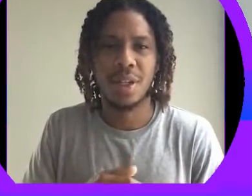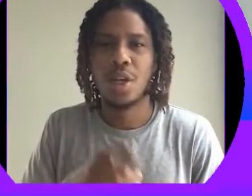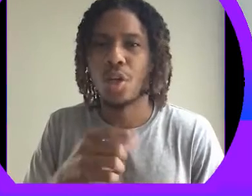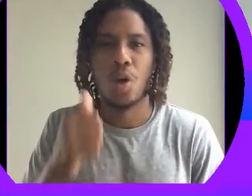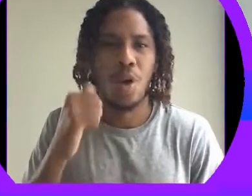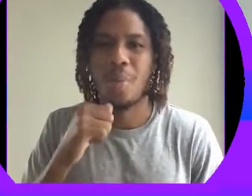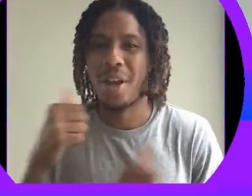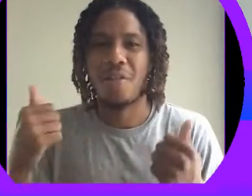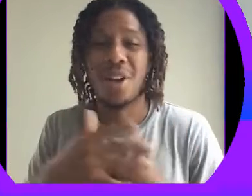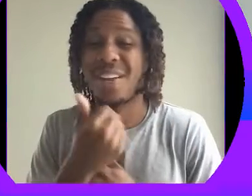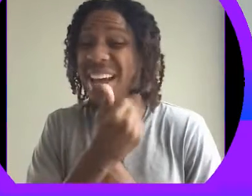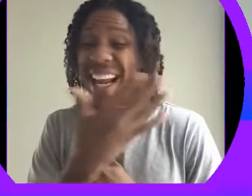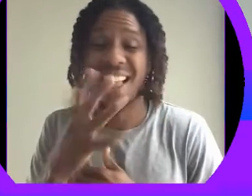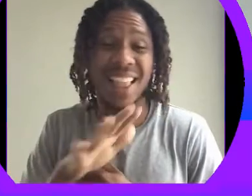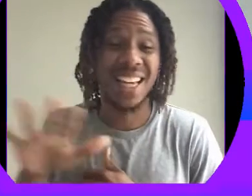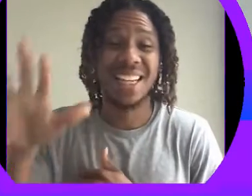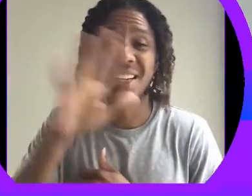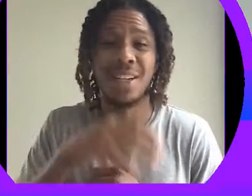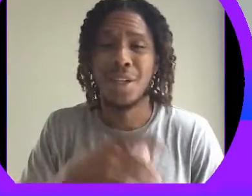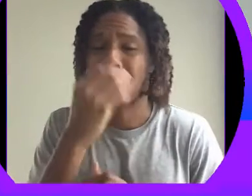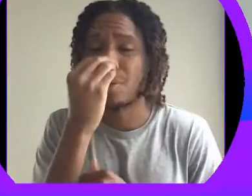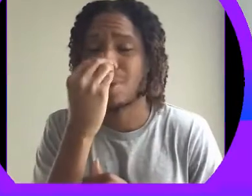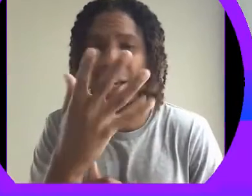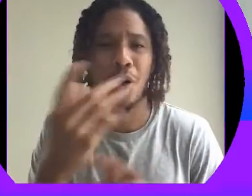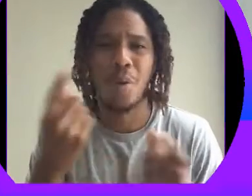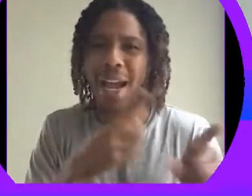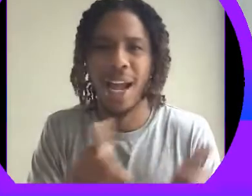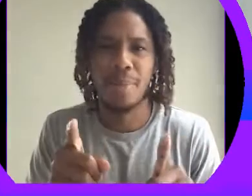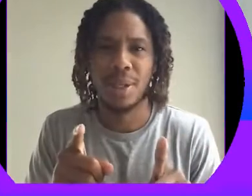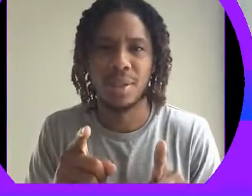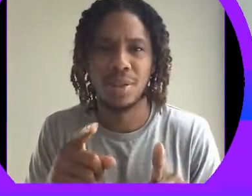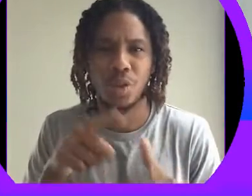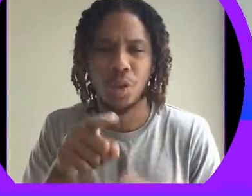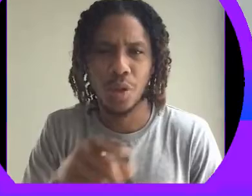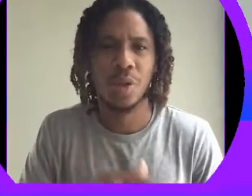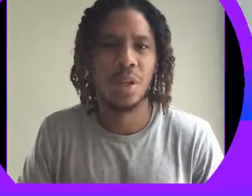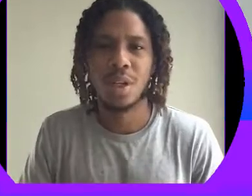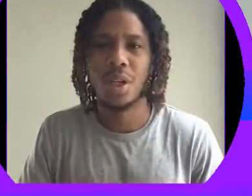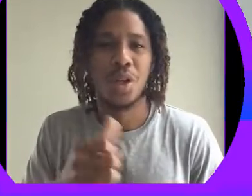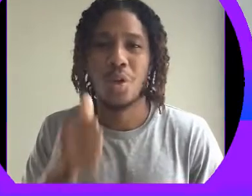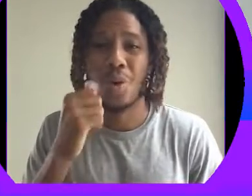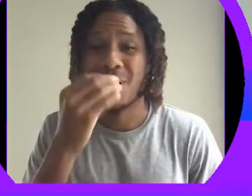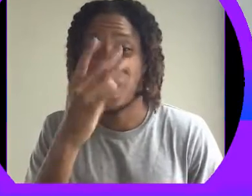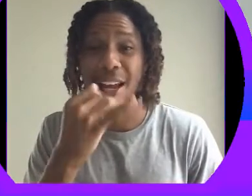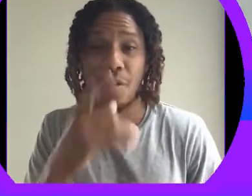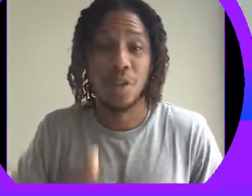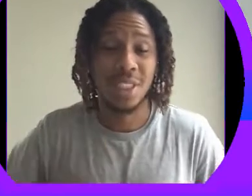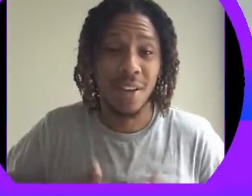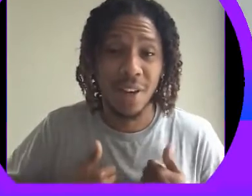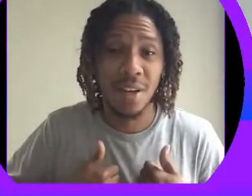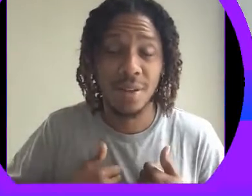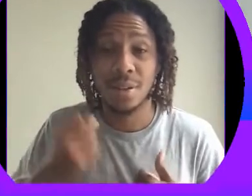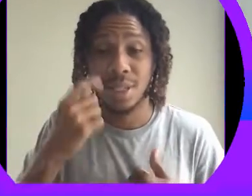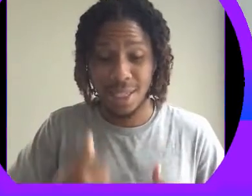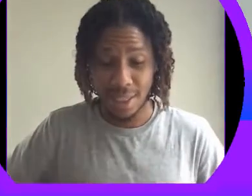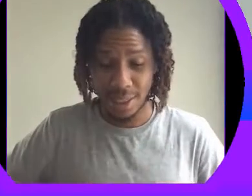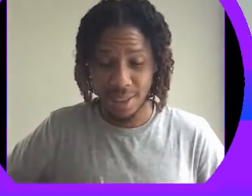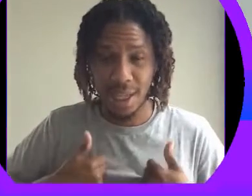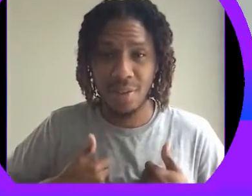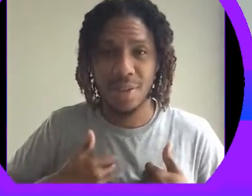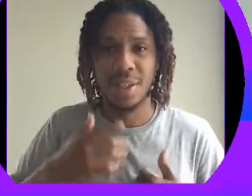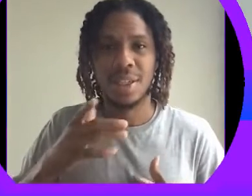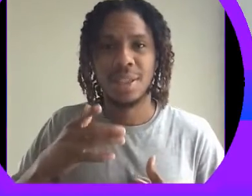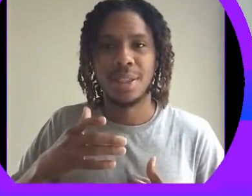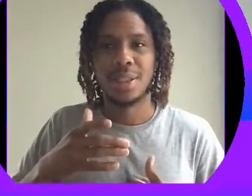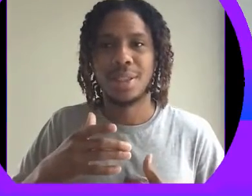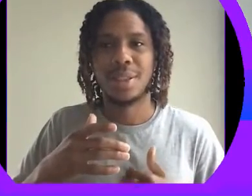not be afraid of anything because you would not care about what happened to you. You would not even care if you survived. The survival instinct